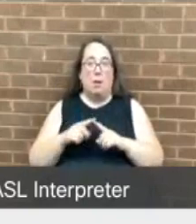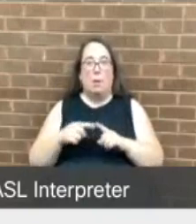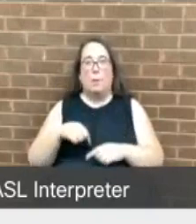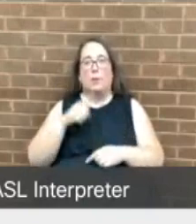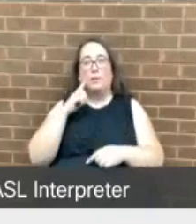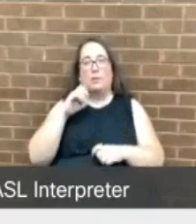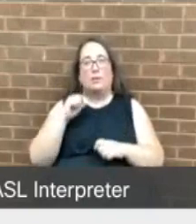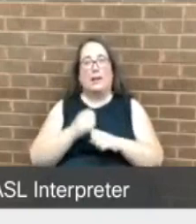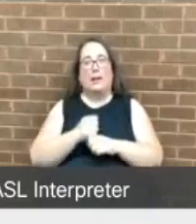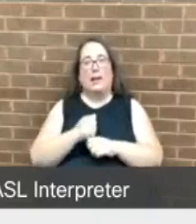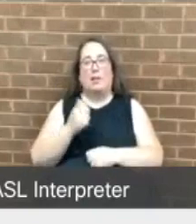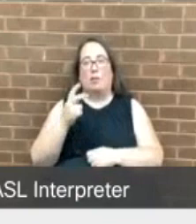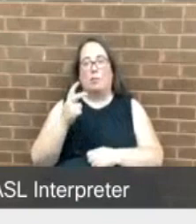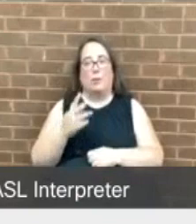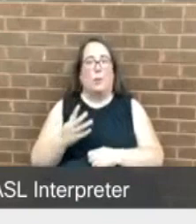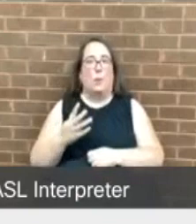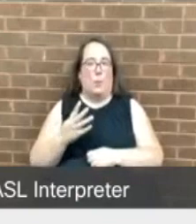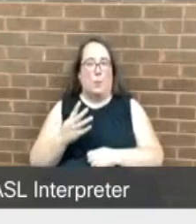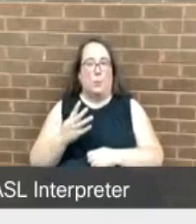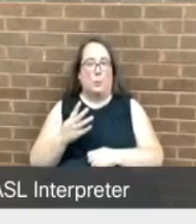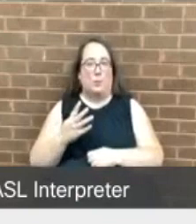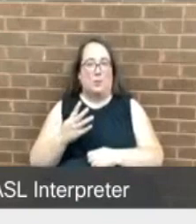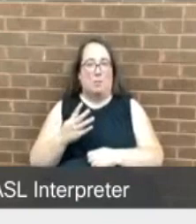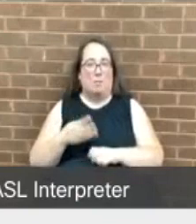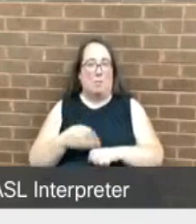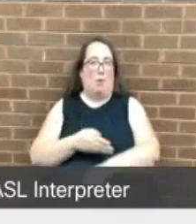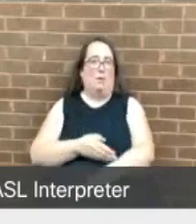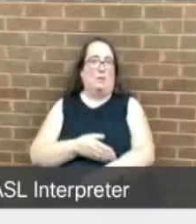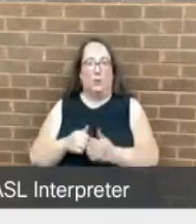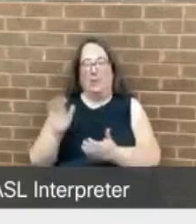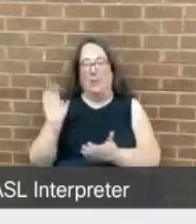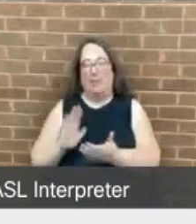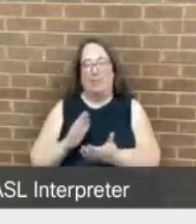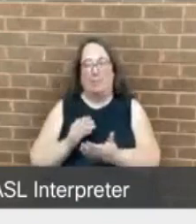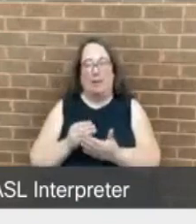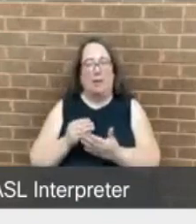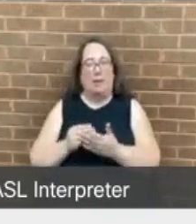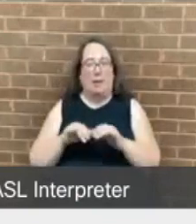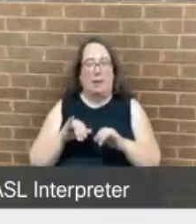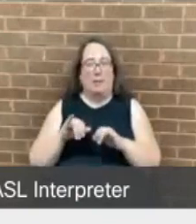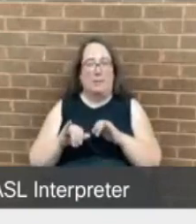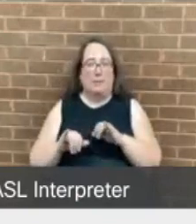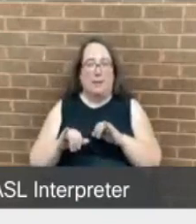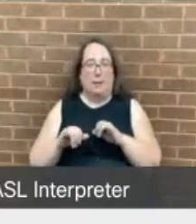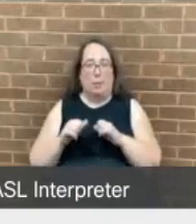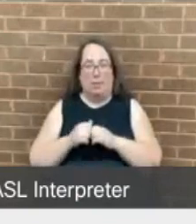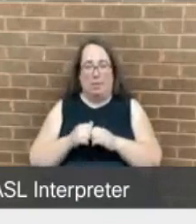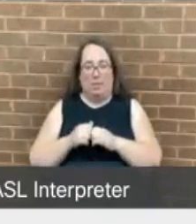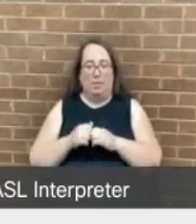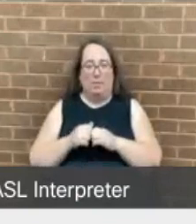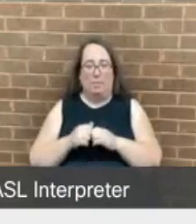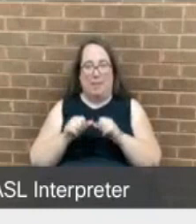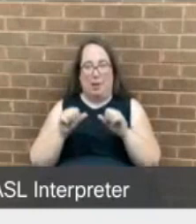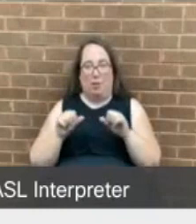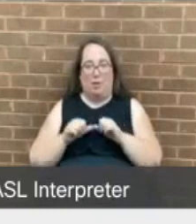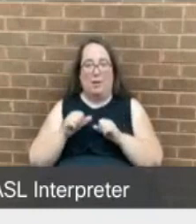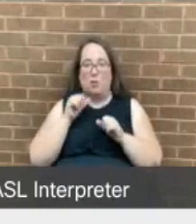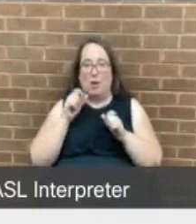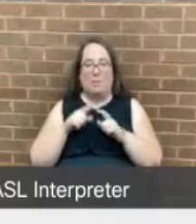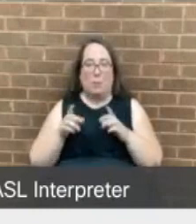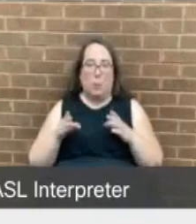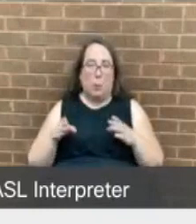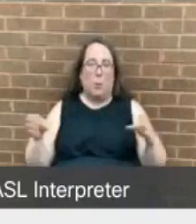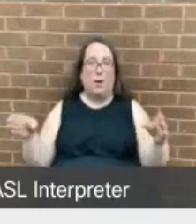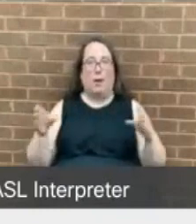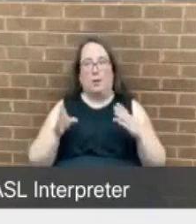you can get 3/4 of the way there with less than half of the investment and stay within the existing pavement area and not have to actually widen